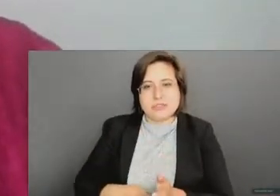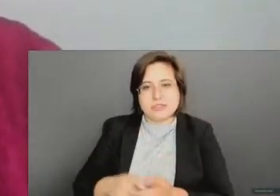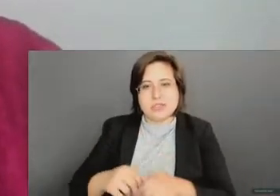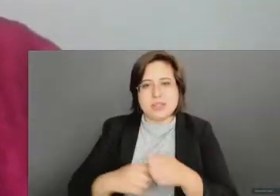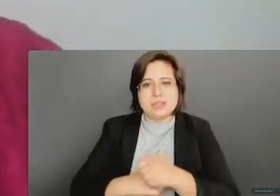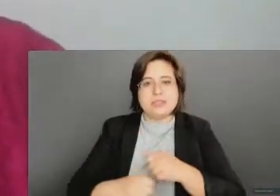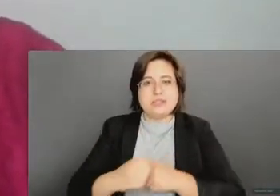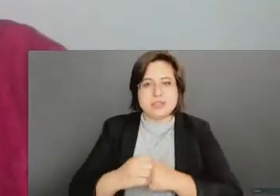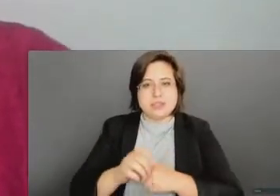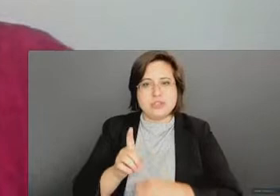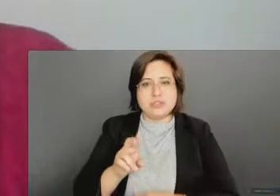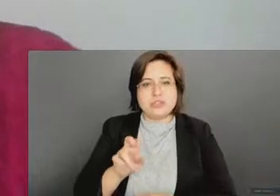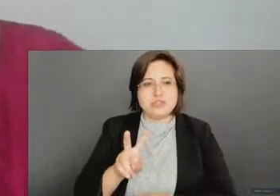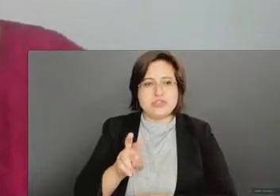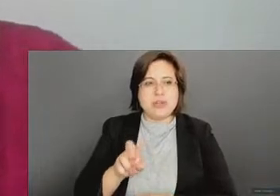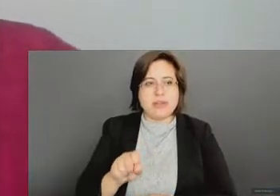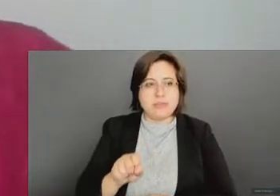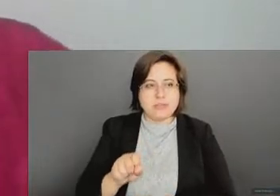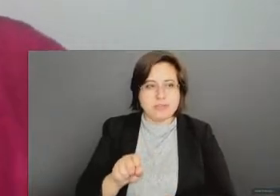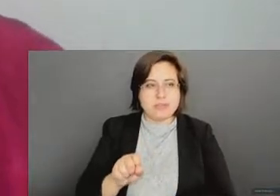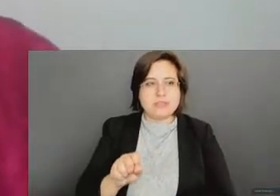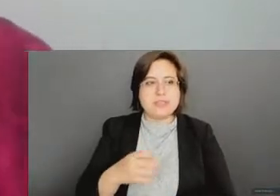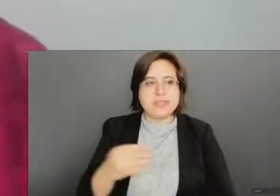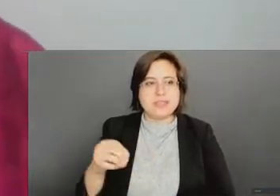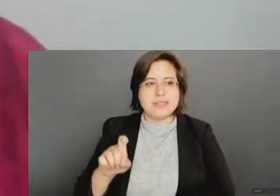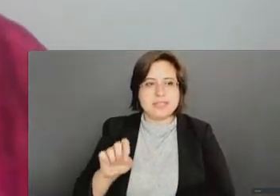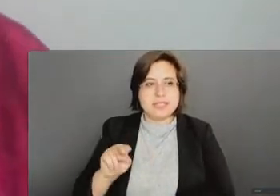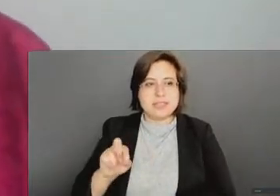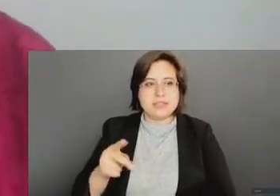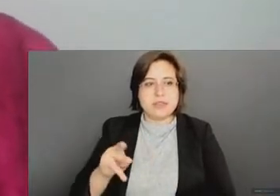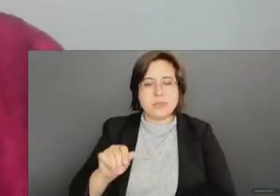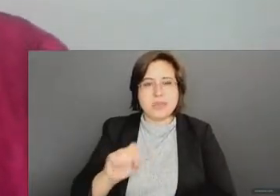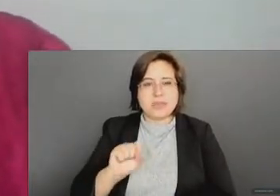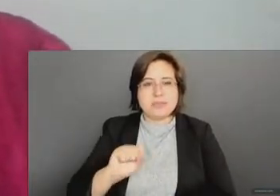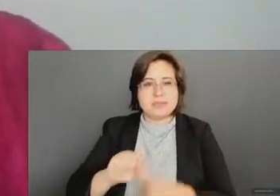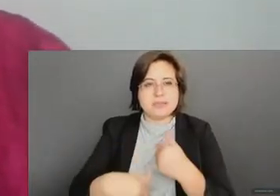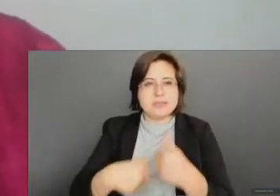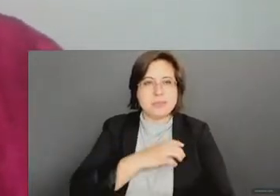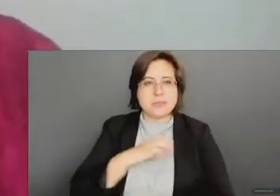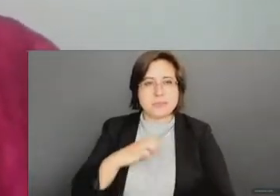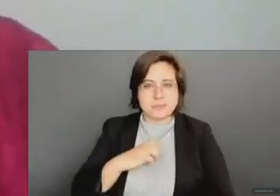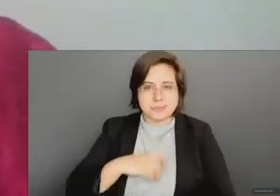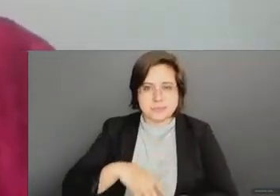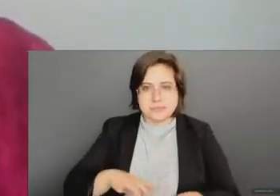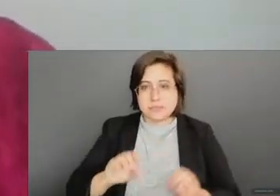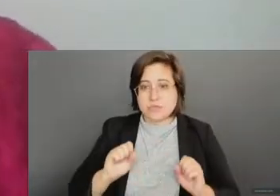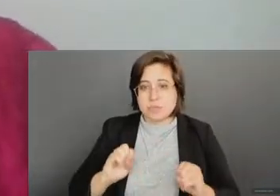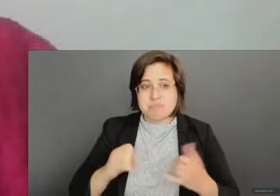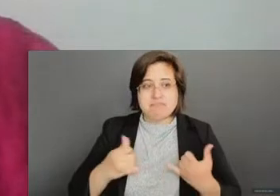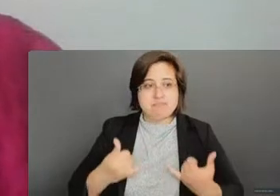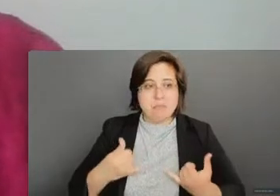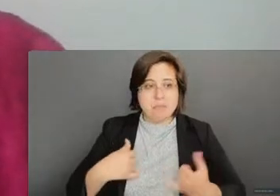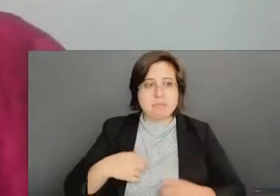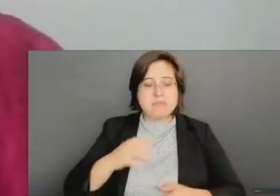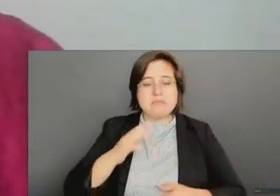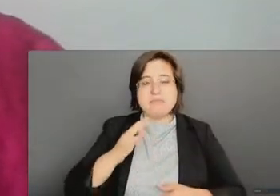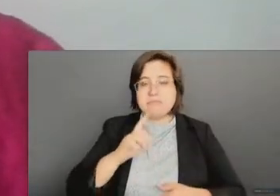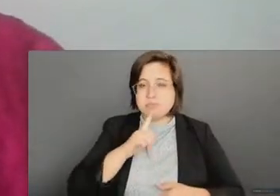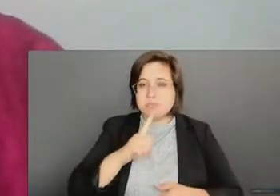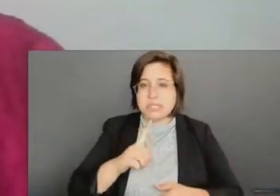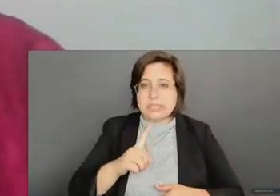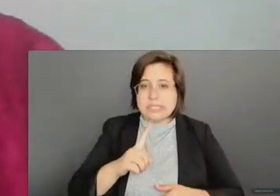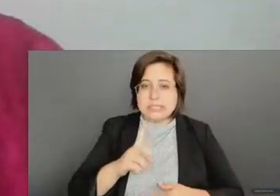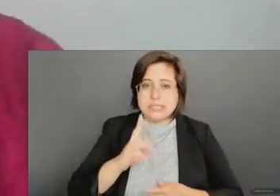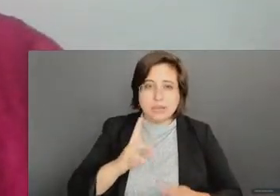structural drivers and xenophobia subcommittee. So with that, it's really a